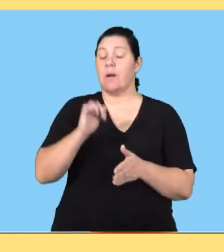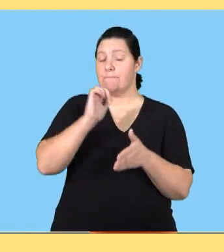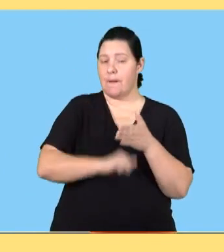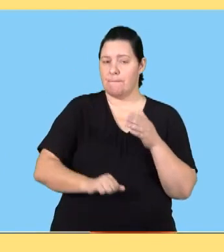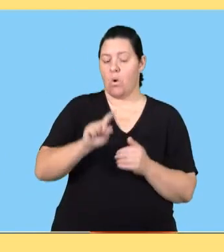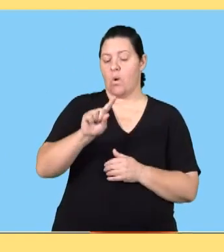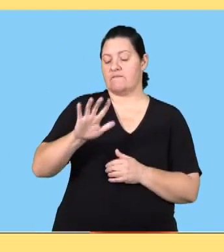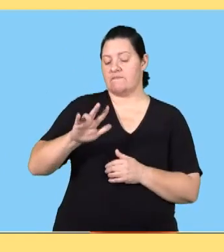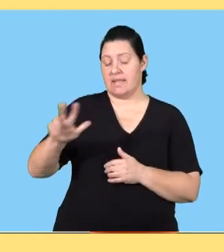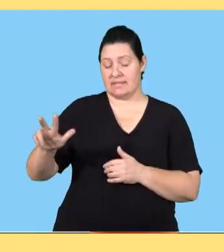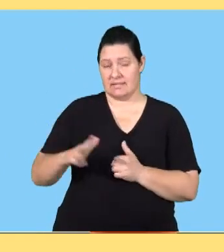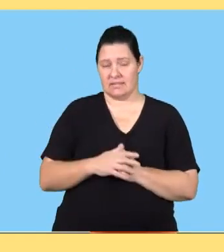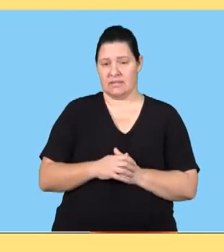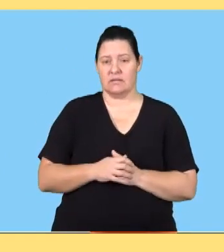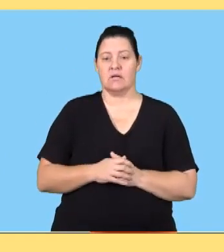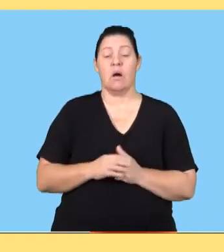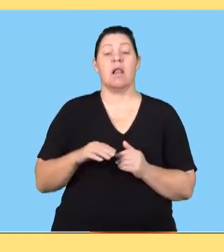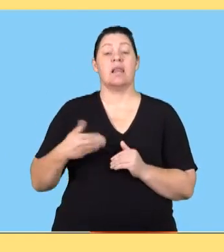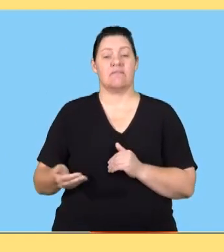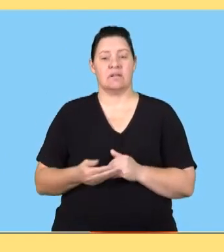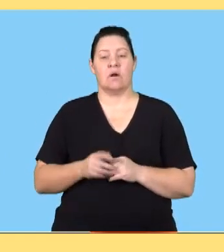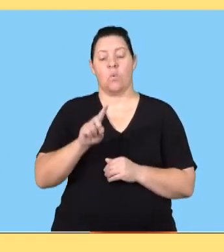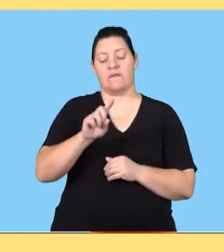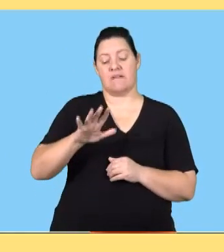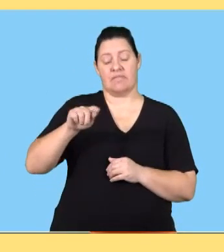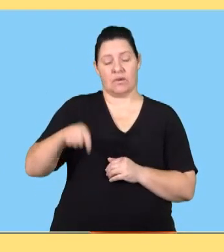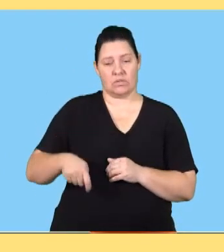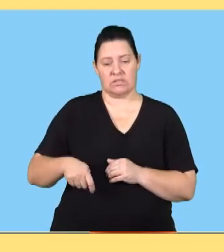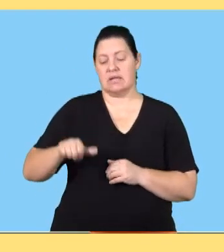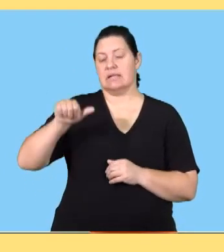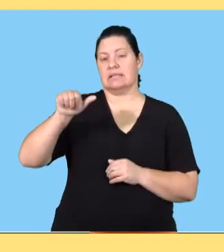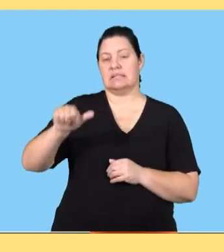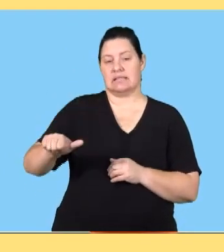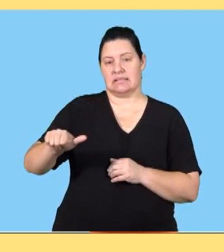So I'm subtracting 158. Then I remain with